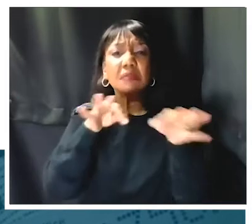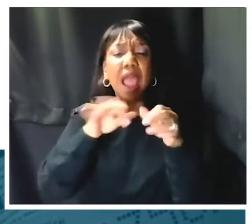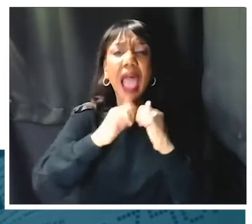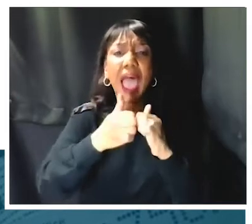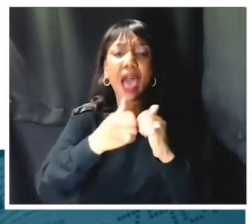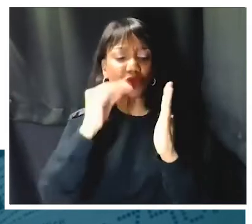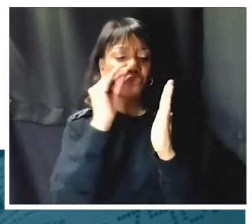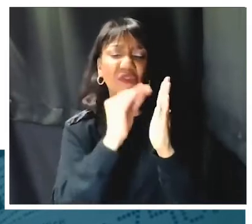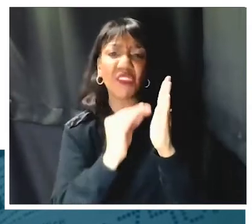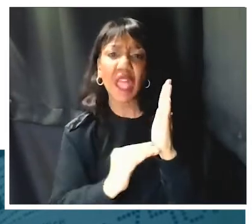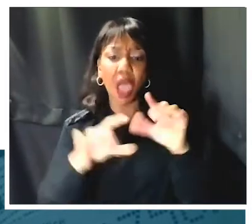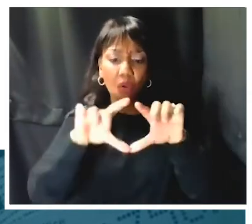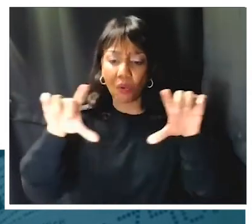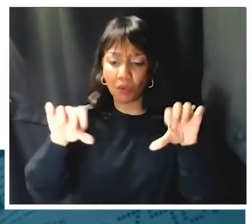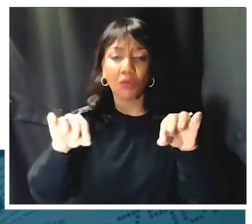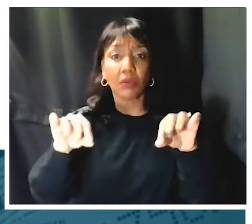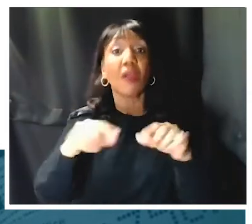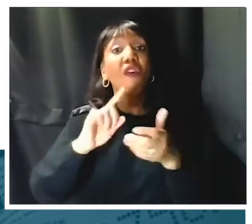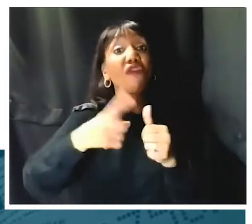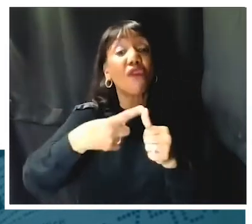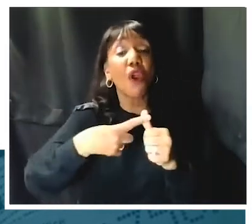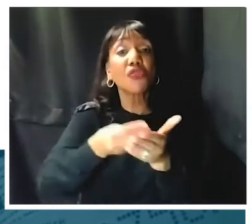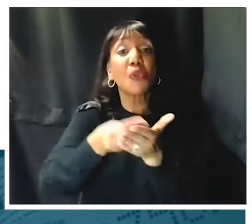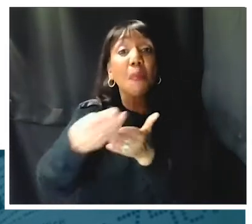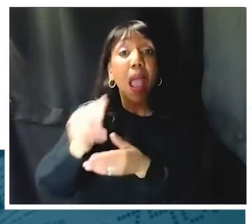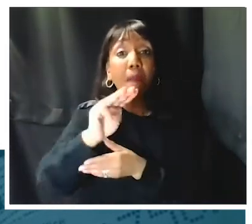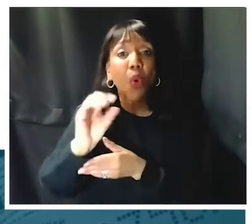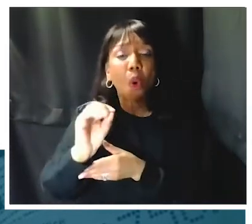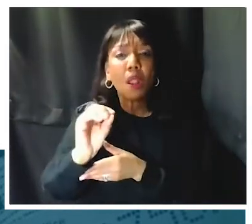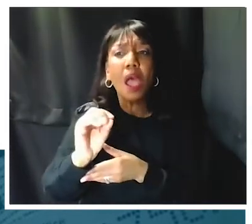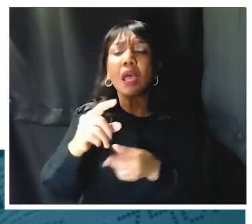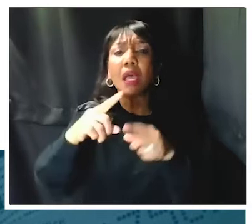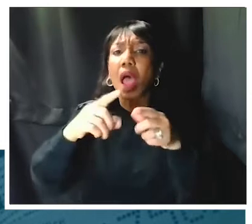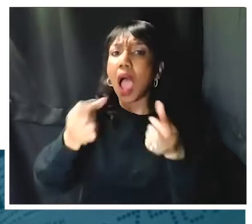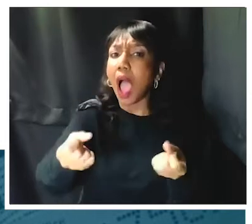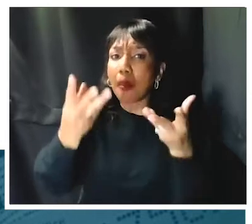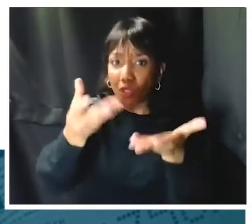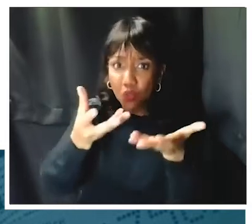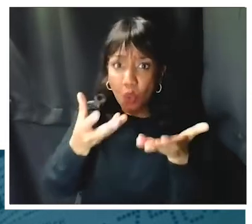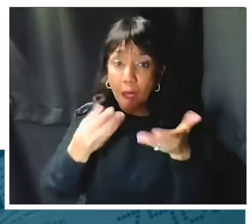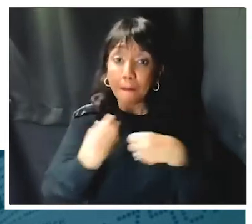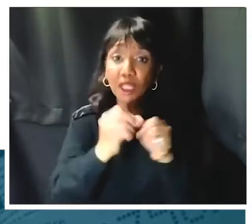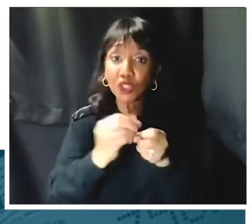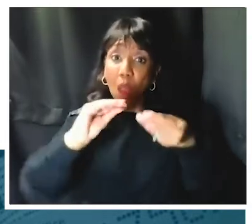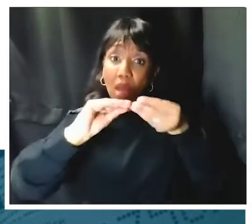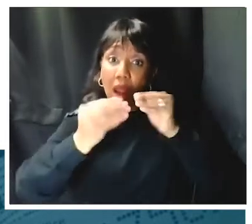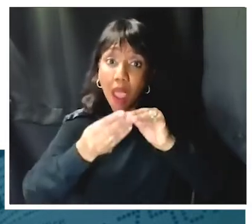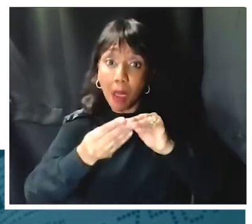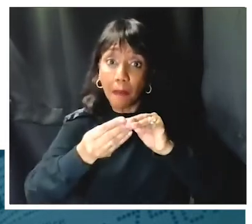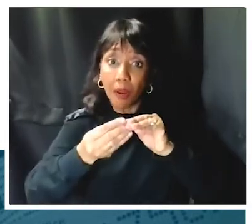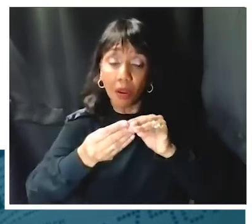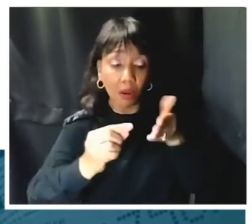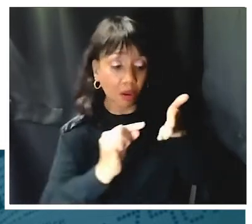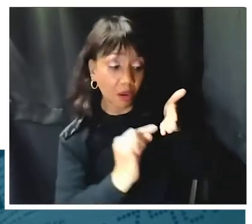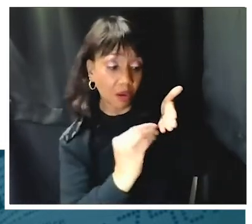completing one. Start by buying a money order for the desired amount. Make sure the amount you paid and